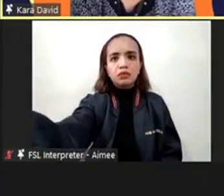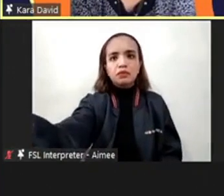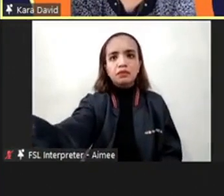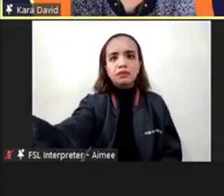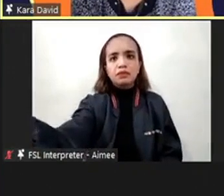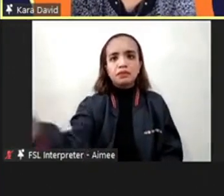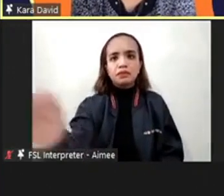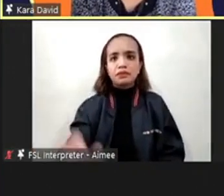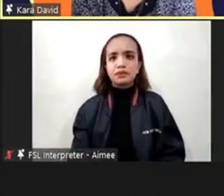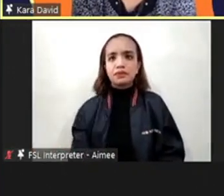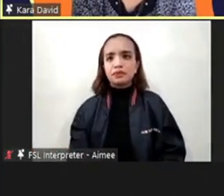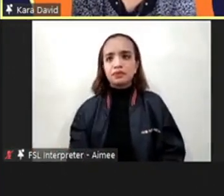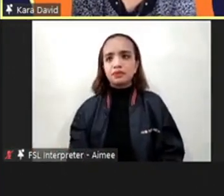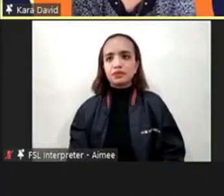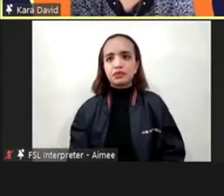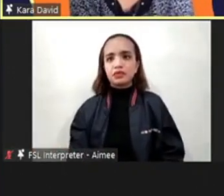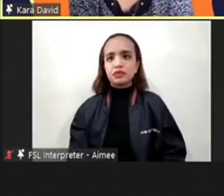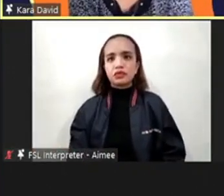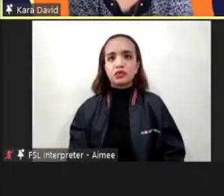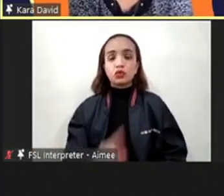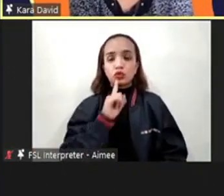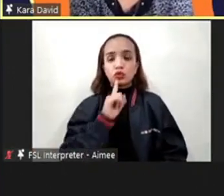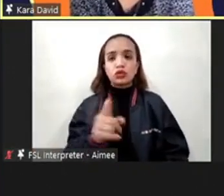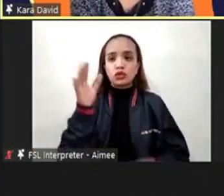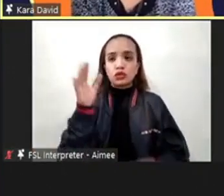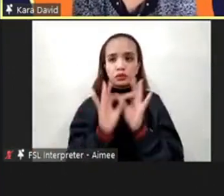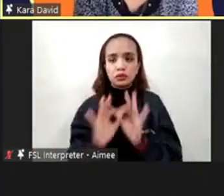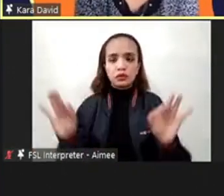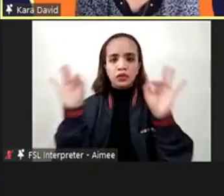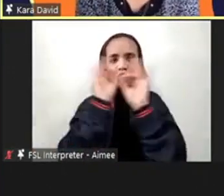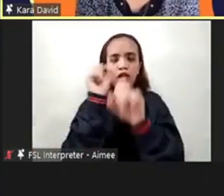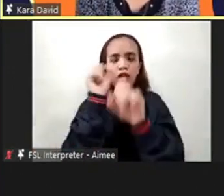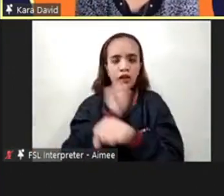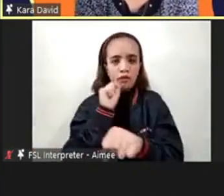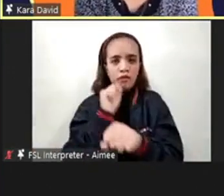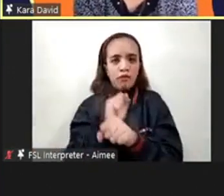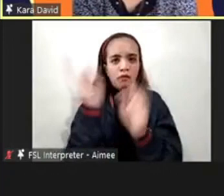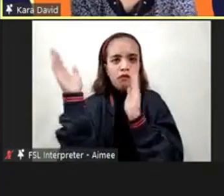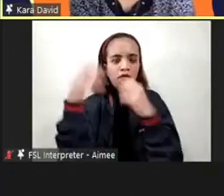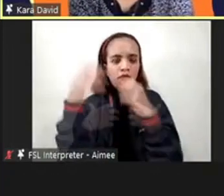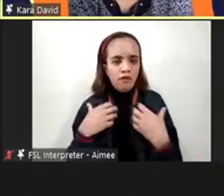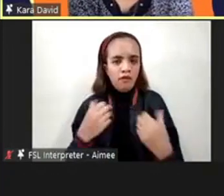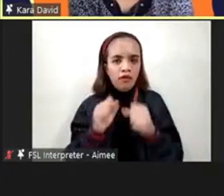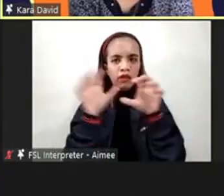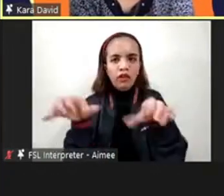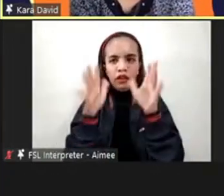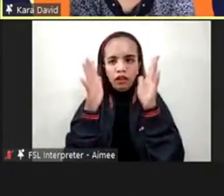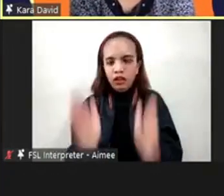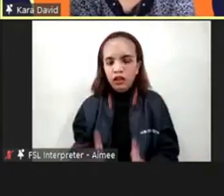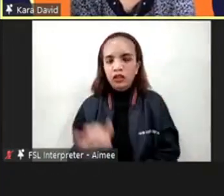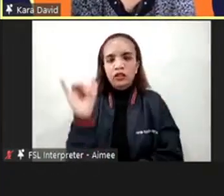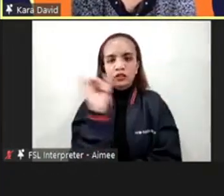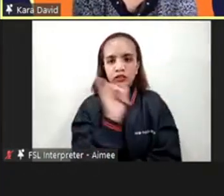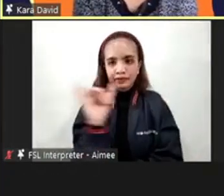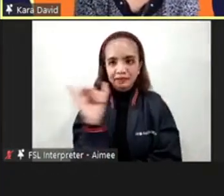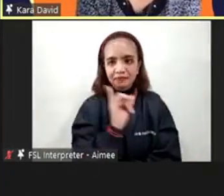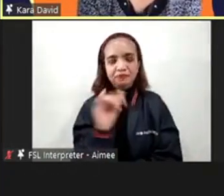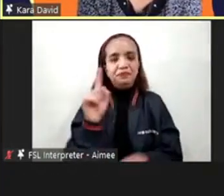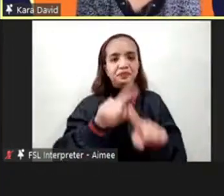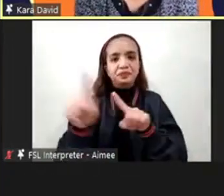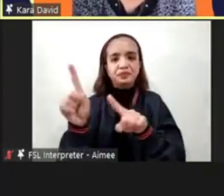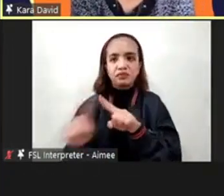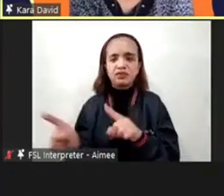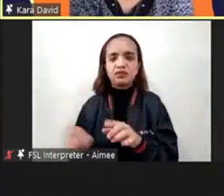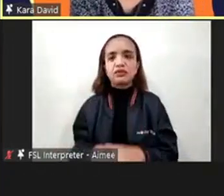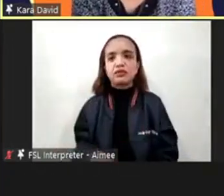At importante yung trabaho ng ating mga frontliners, medical frontliners, pati yung mga iba pang frontliners natin, mga